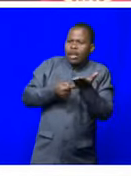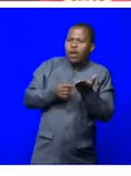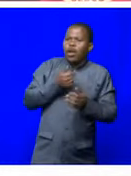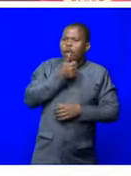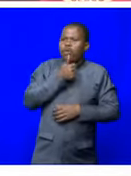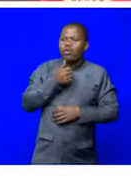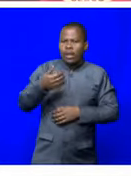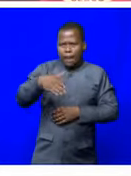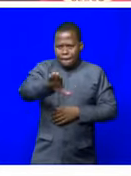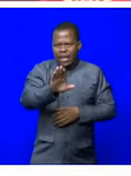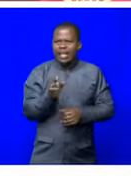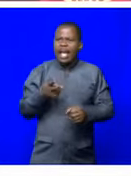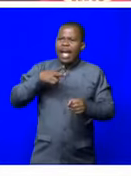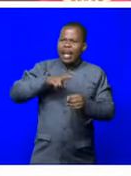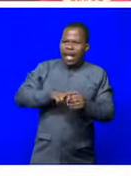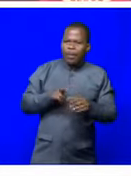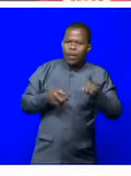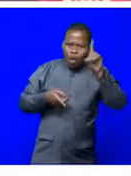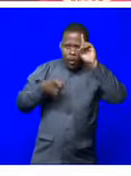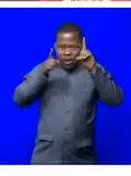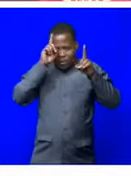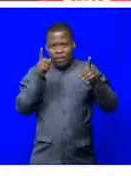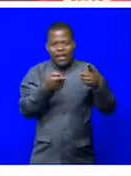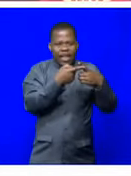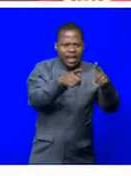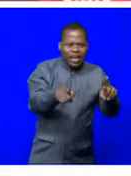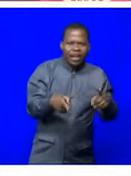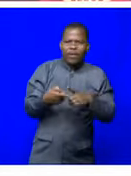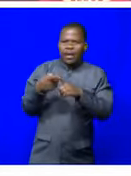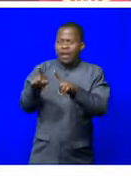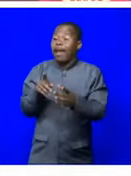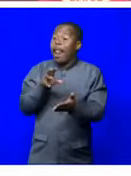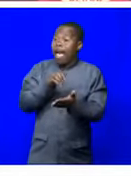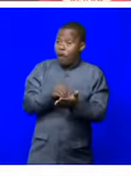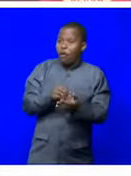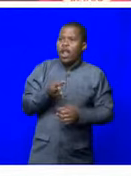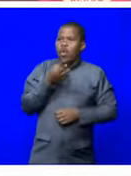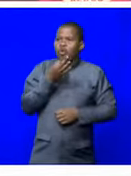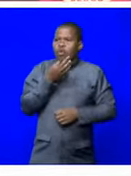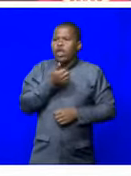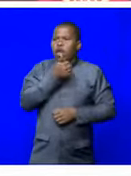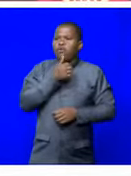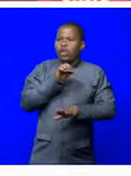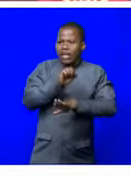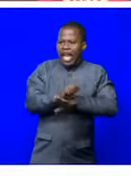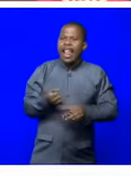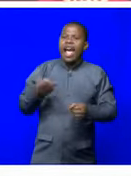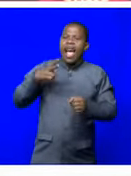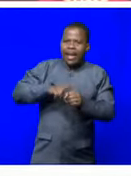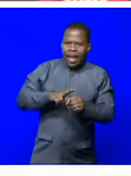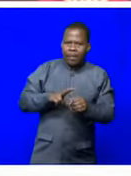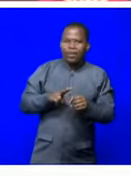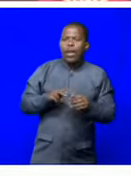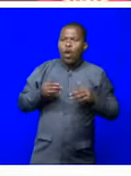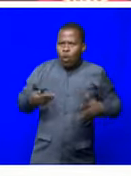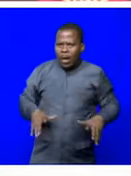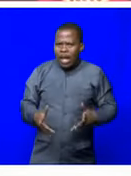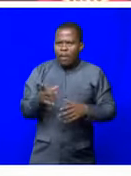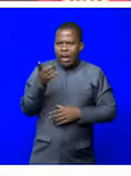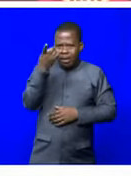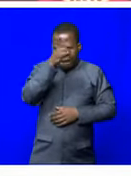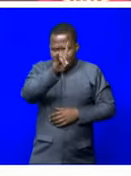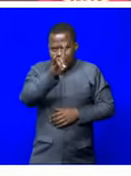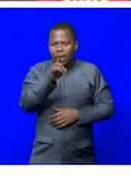markets. I see a lot of opportunities in value addition, in climate smart agriculture, climate